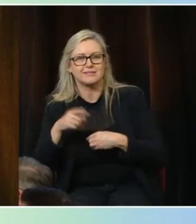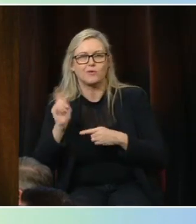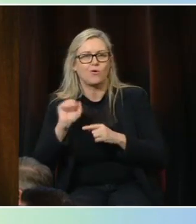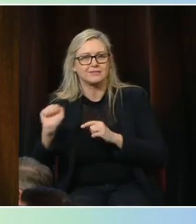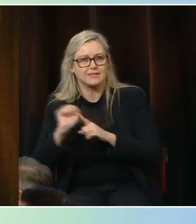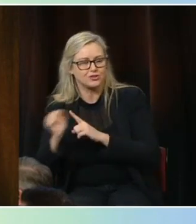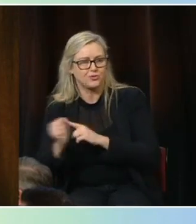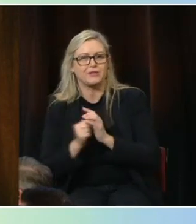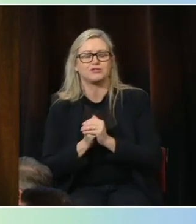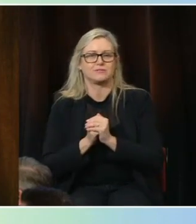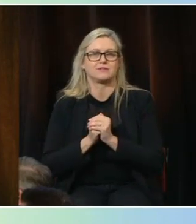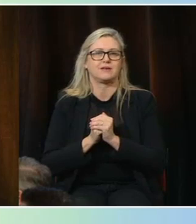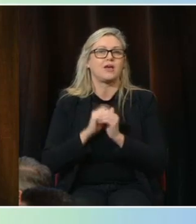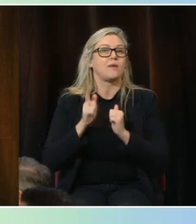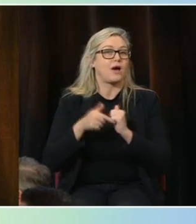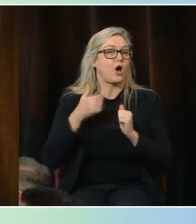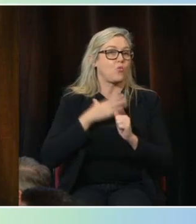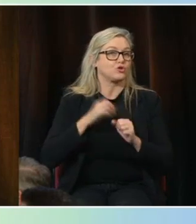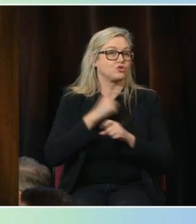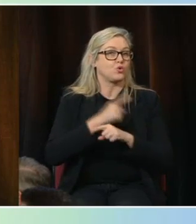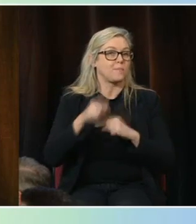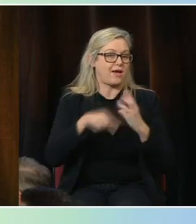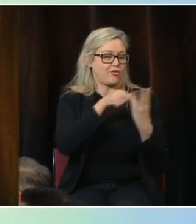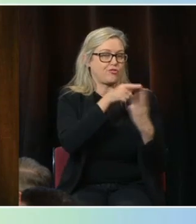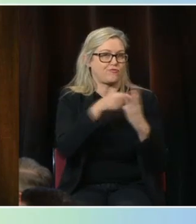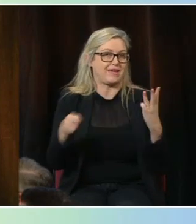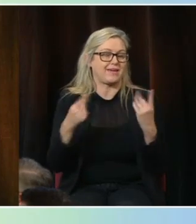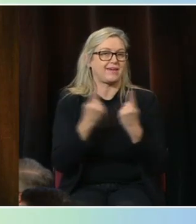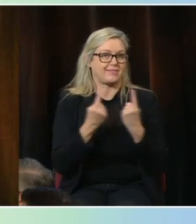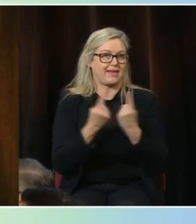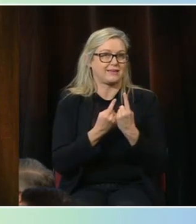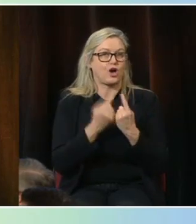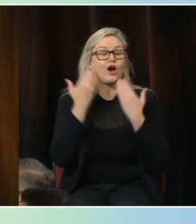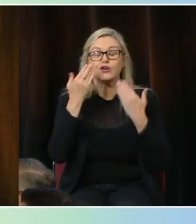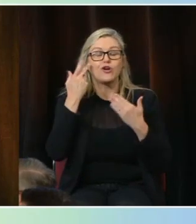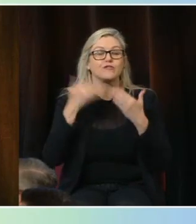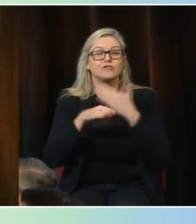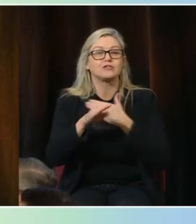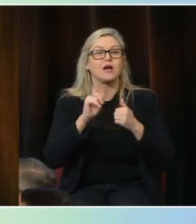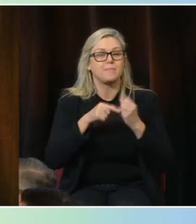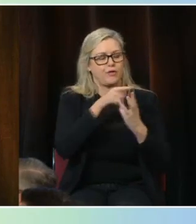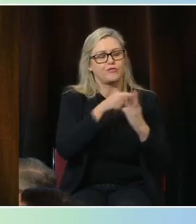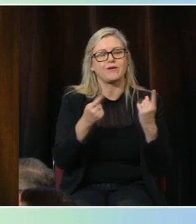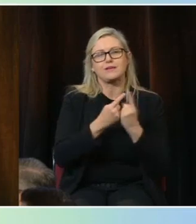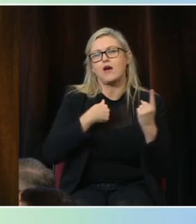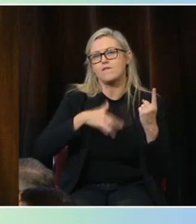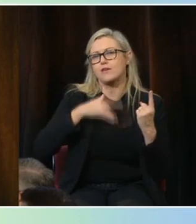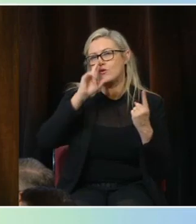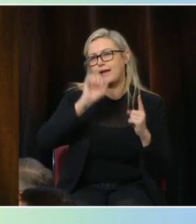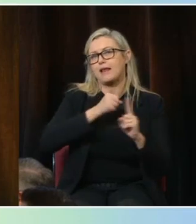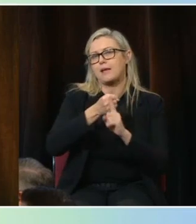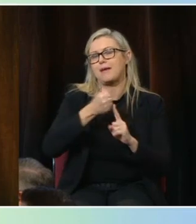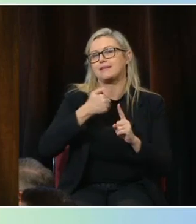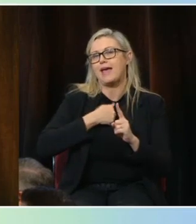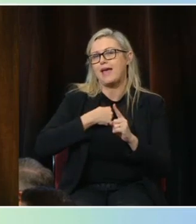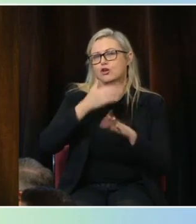have a crystal ball I want to touch on three themes of change that I think will be important determinants of the shape of our economy and jobs in decades